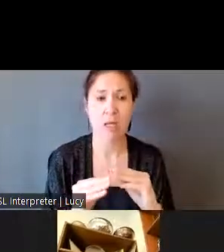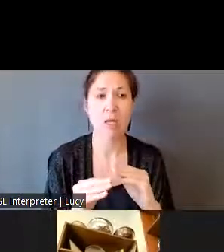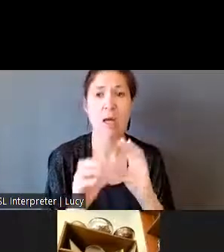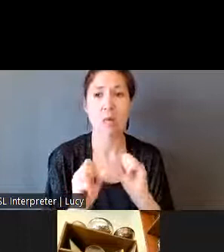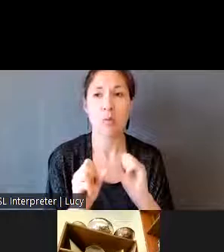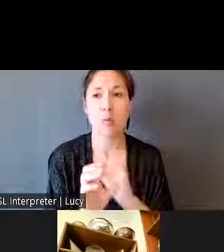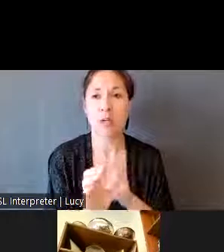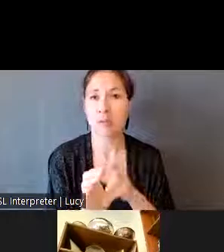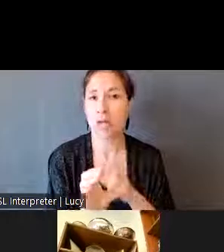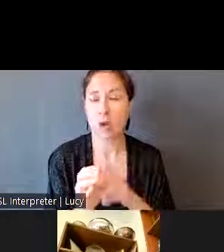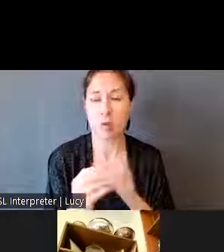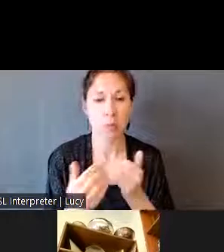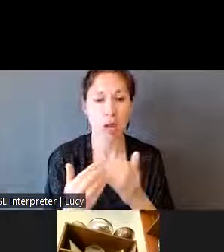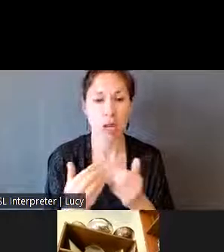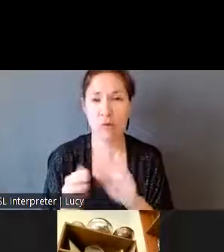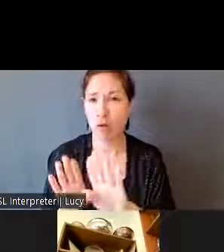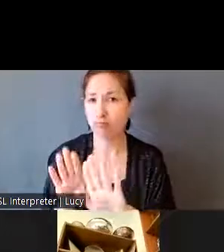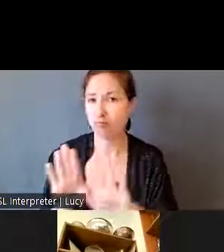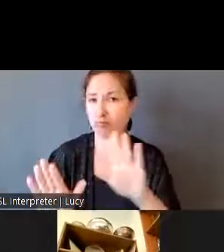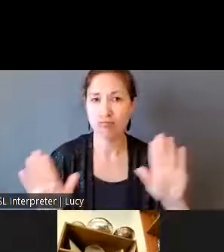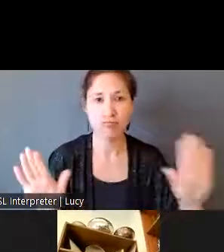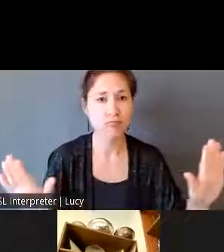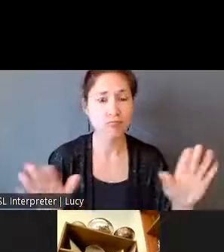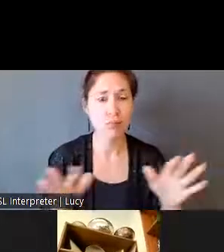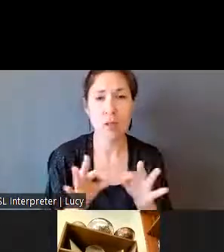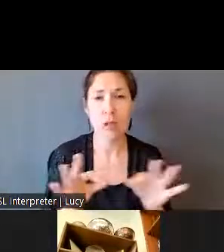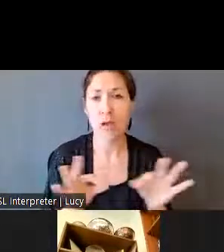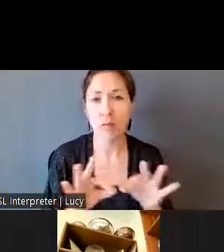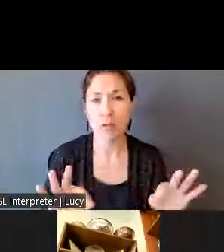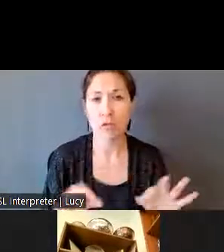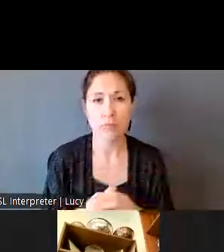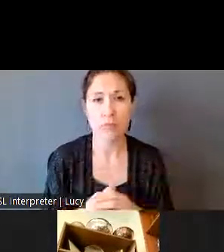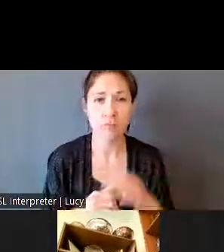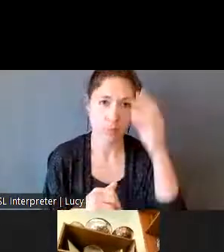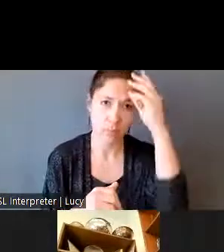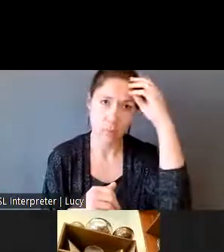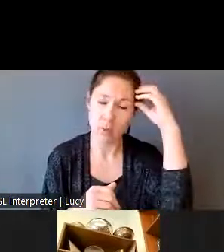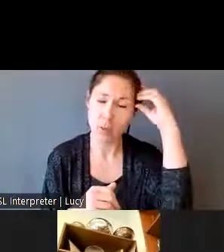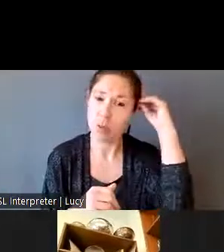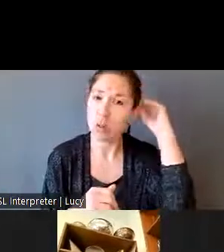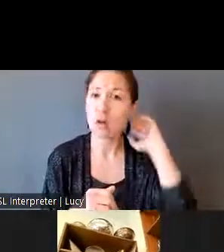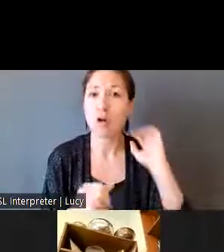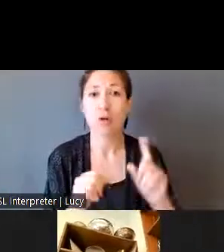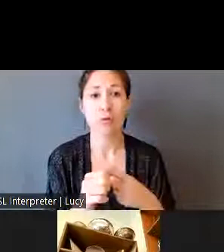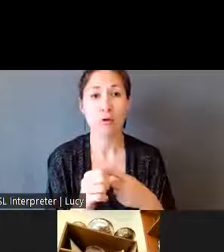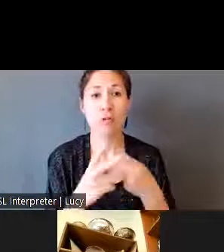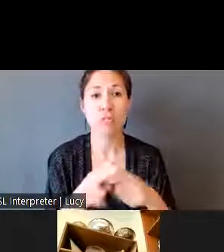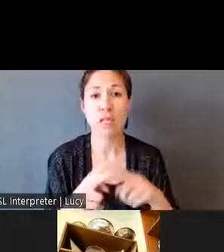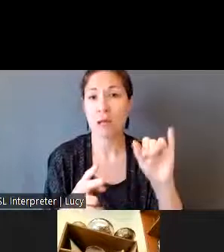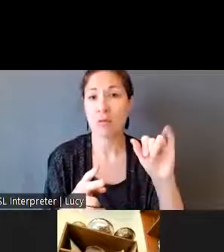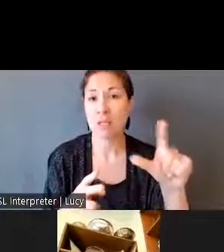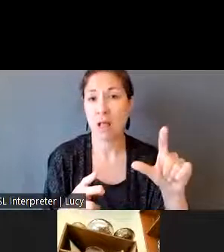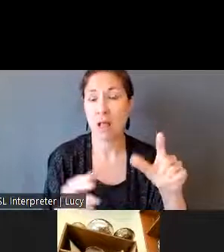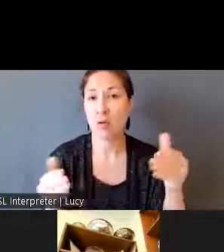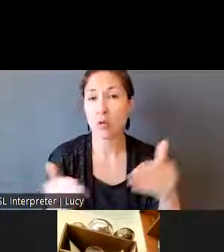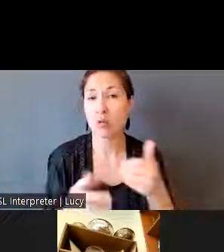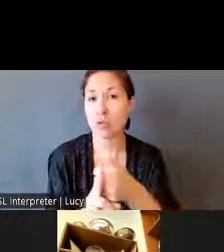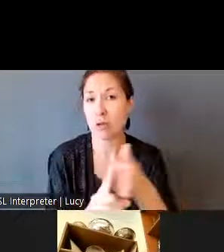language that they are most comfortable with. So if we can start with ASL, and we can introduce yourself.